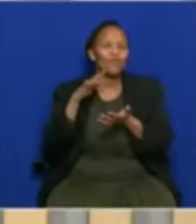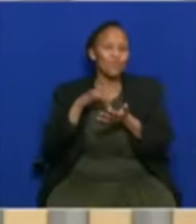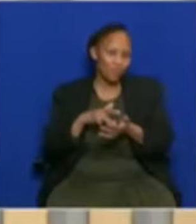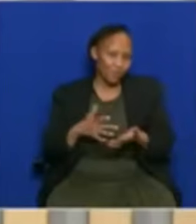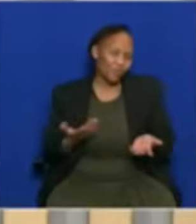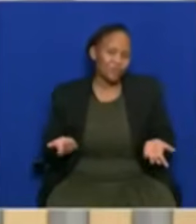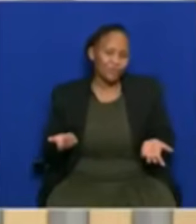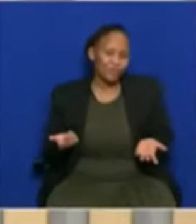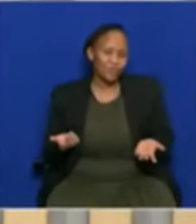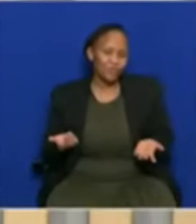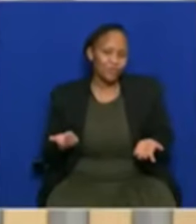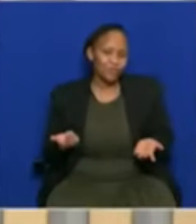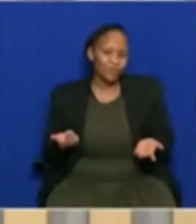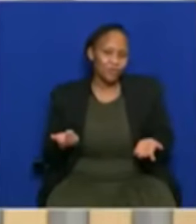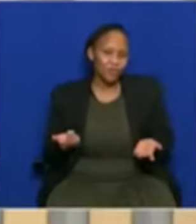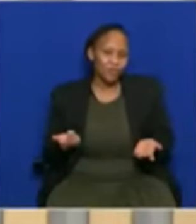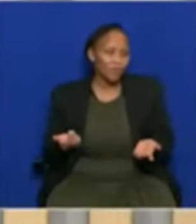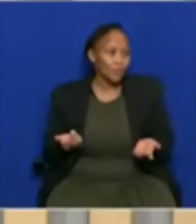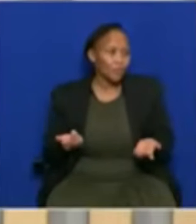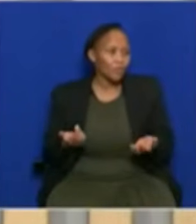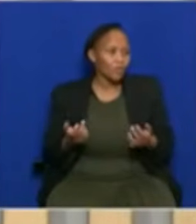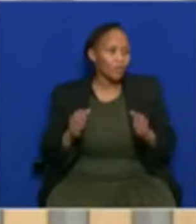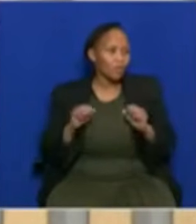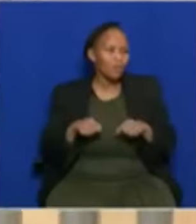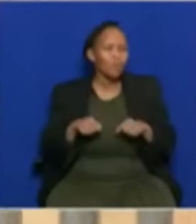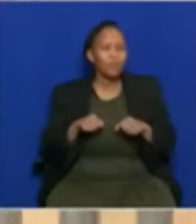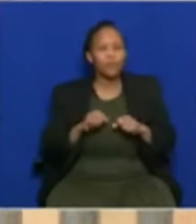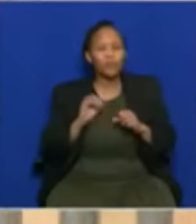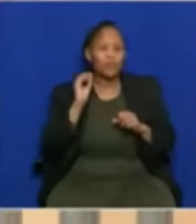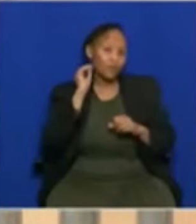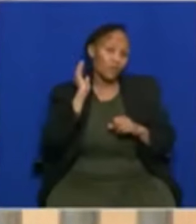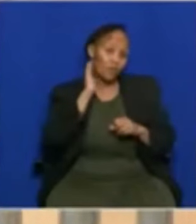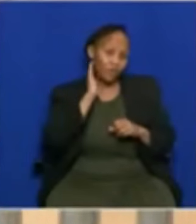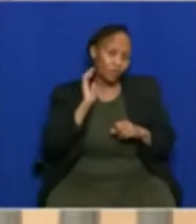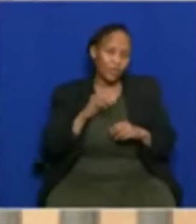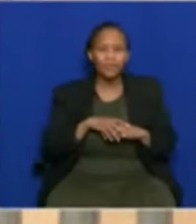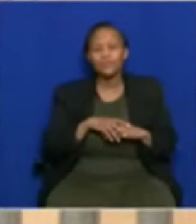noted, Colonel. And in fact, on that point, then,